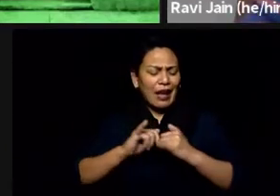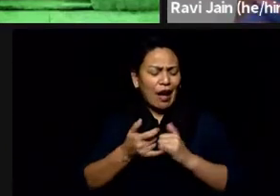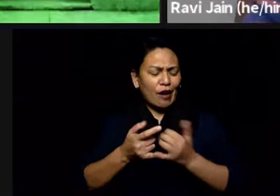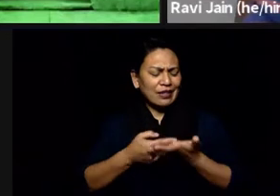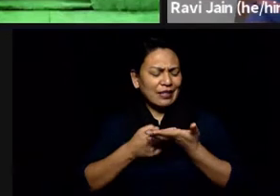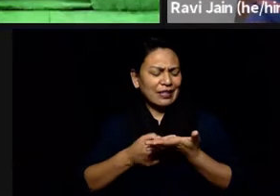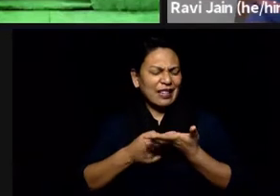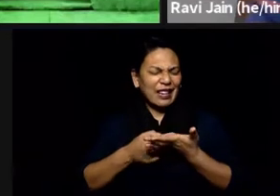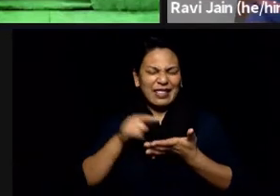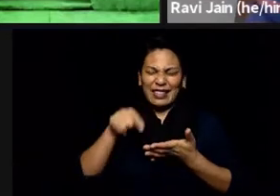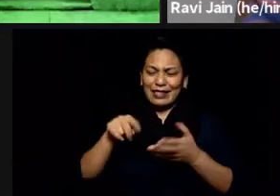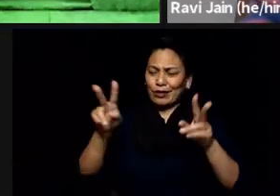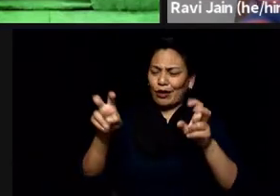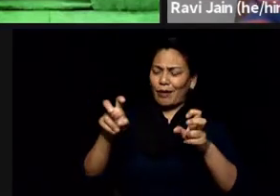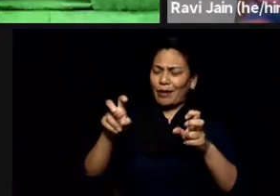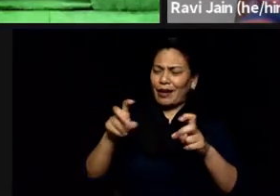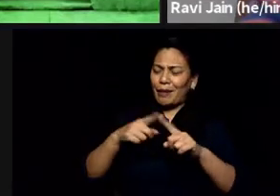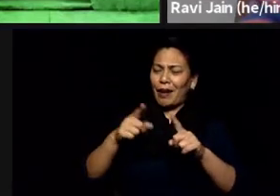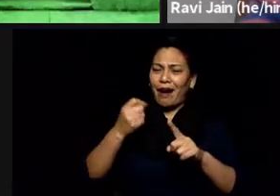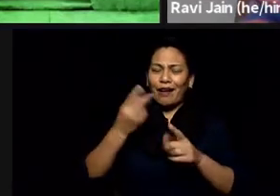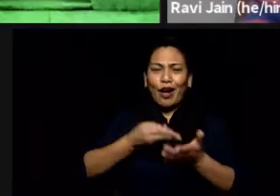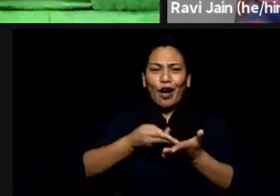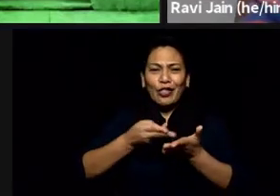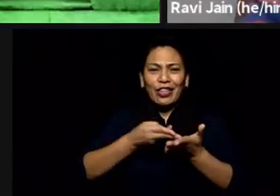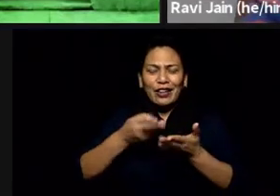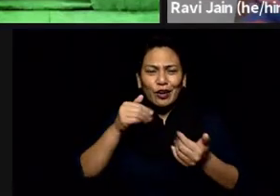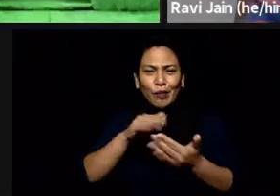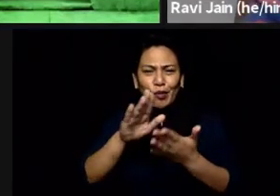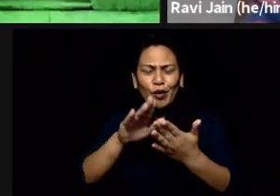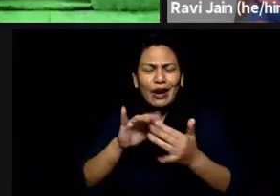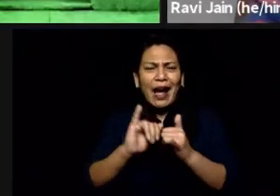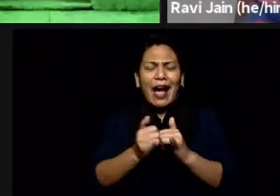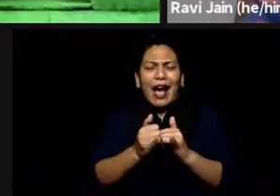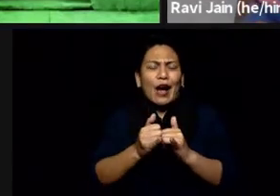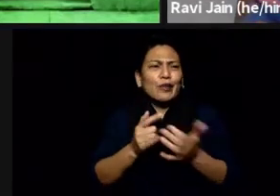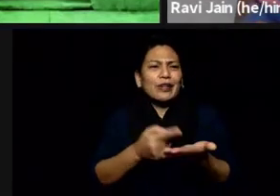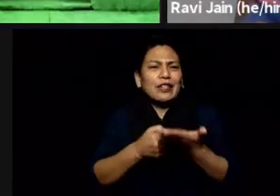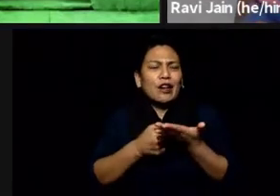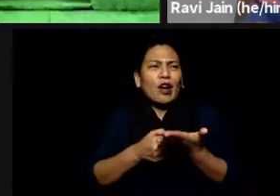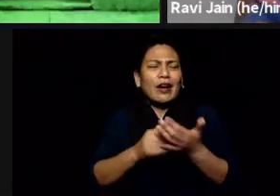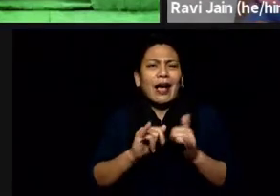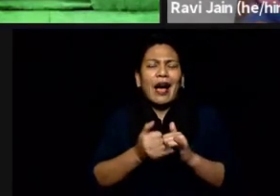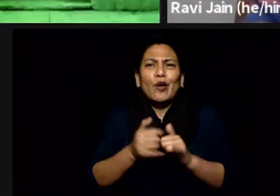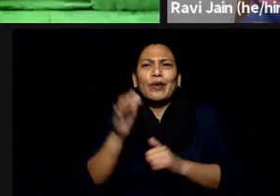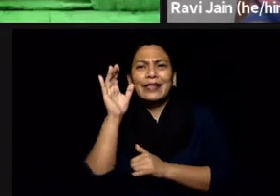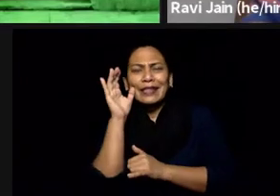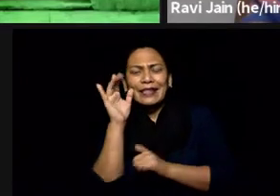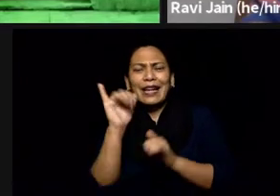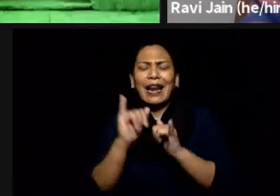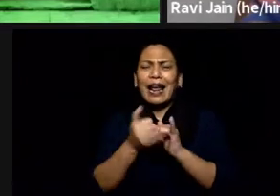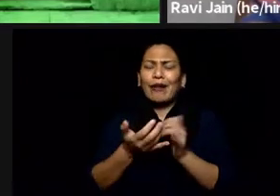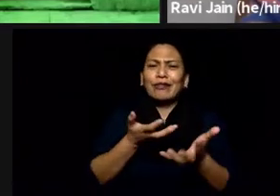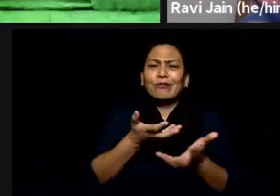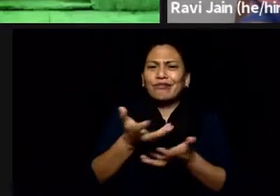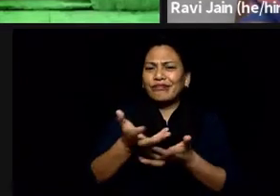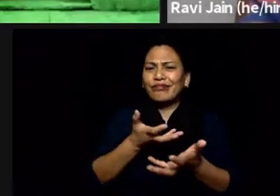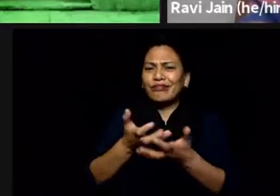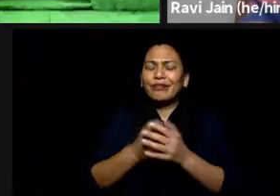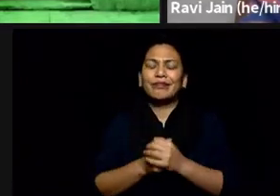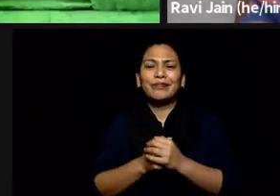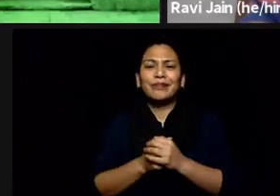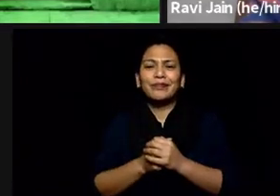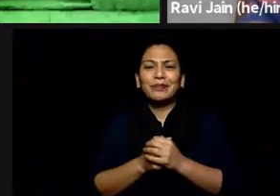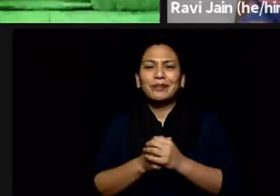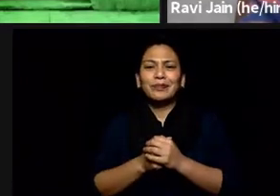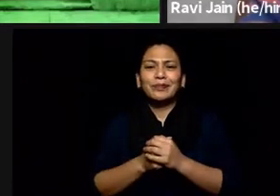an authentic way, and how do we do this right now? How do we talk and how do we listen? And at a